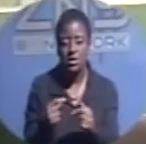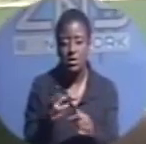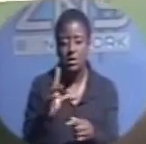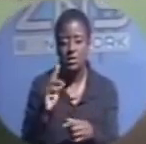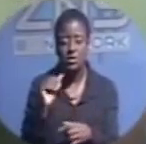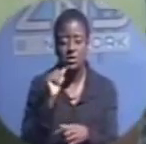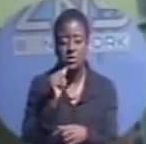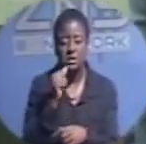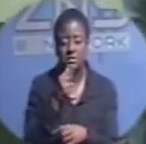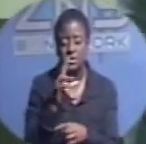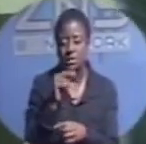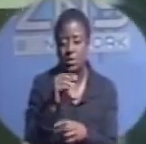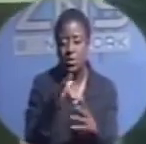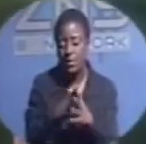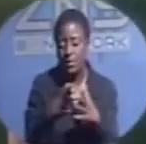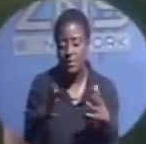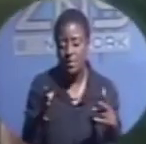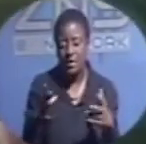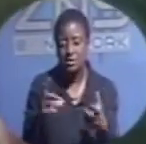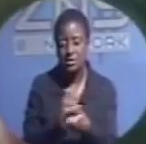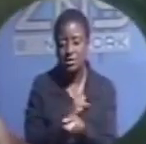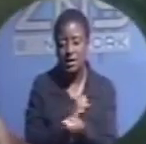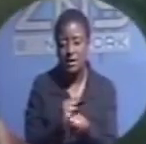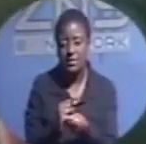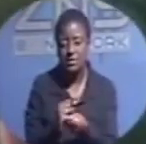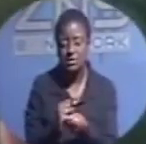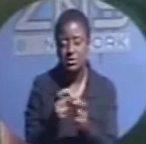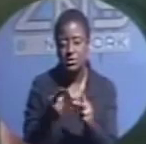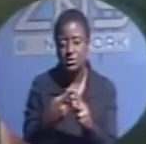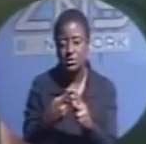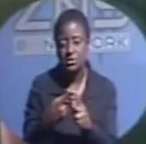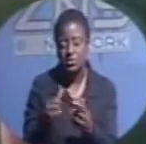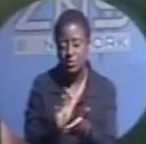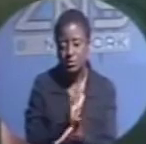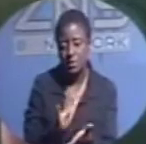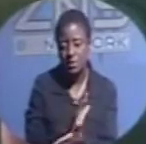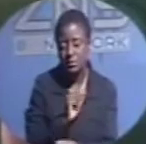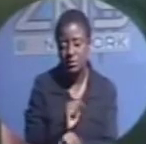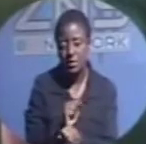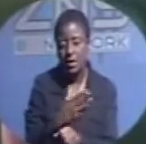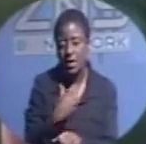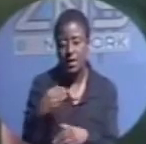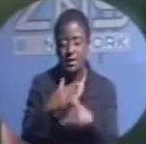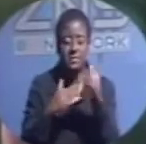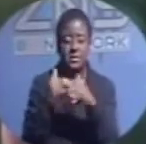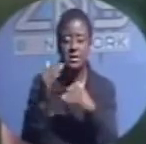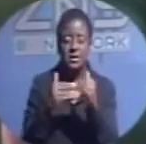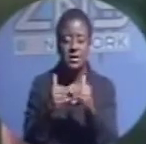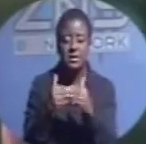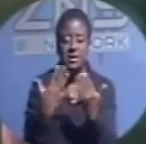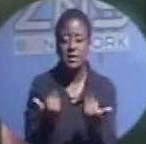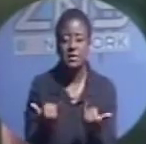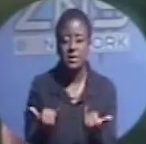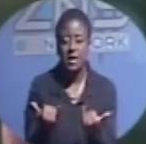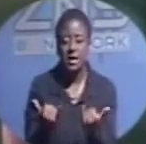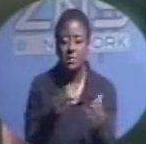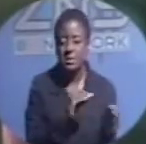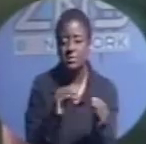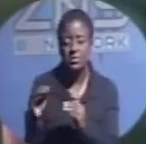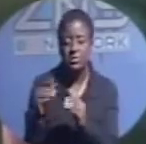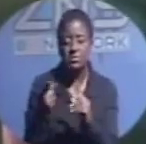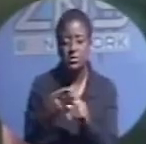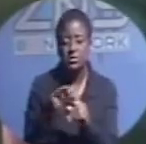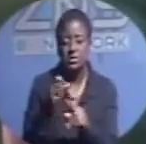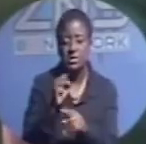no major damage to our files and to the building. So they will now, at long last, be moved to